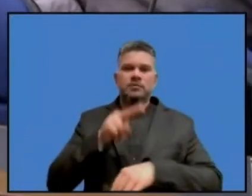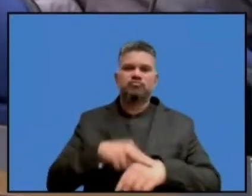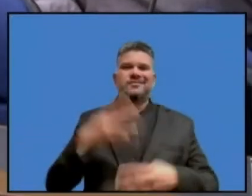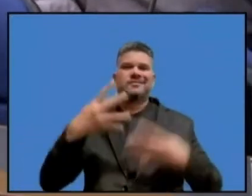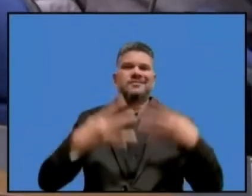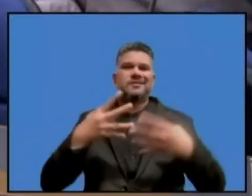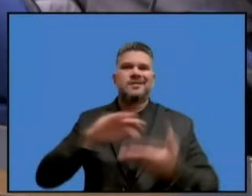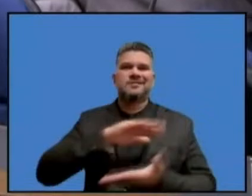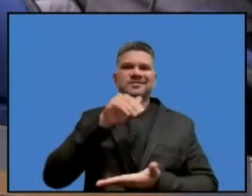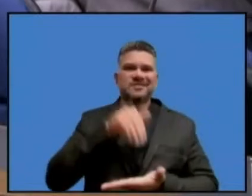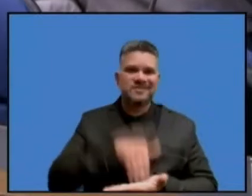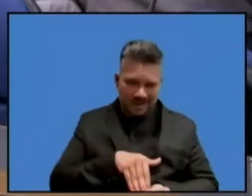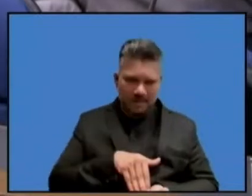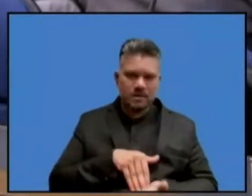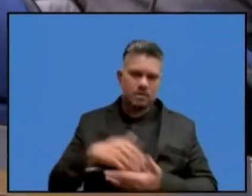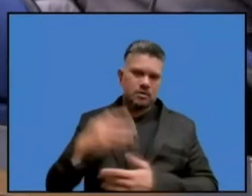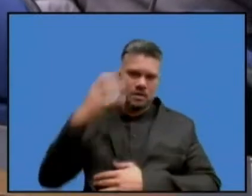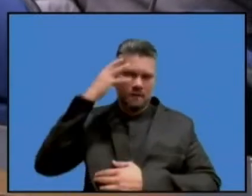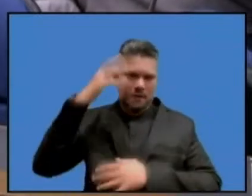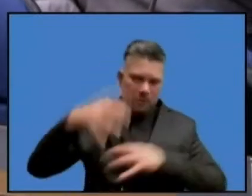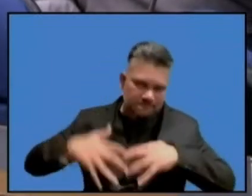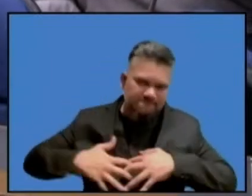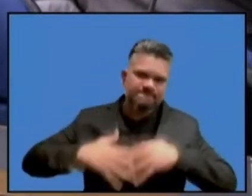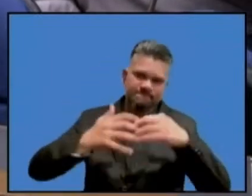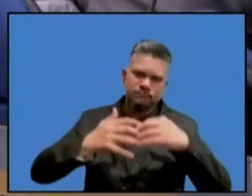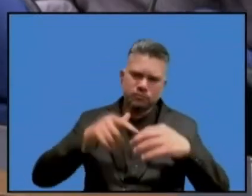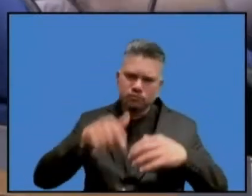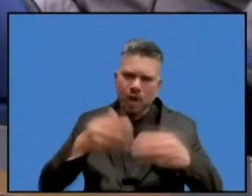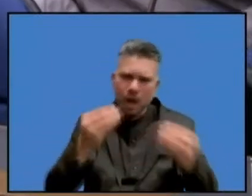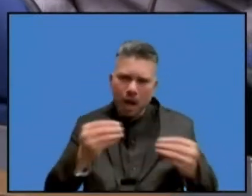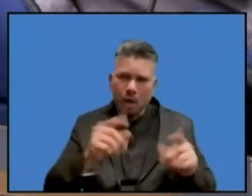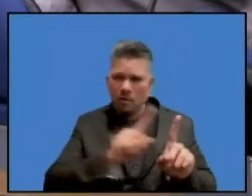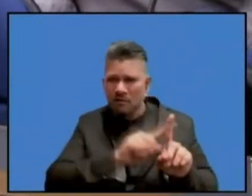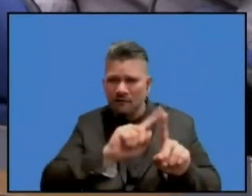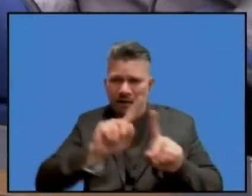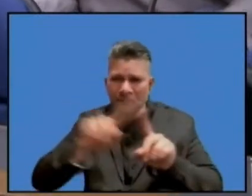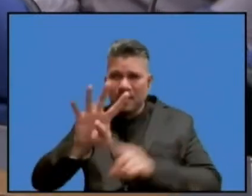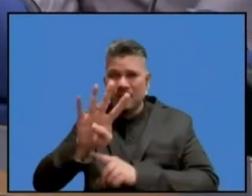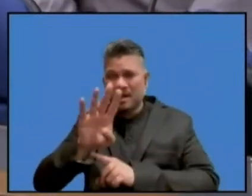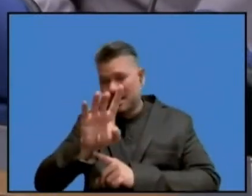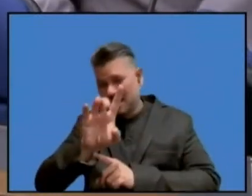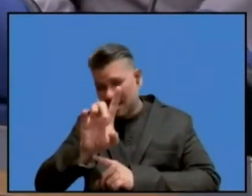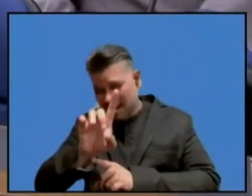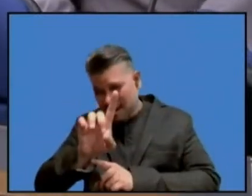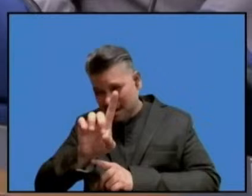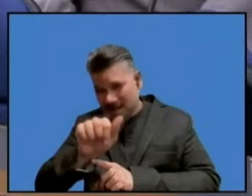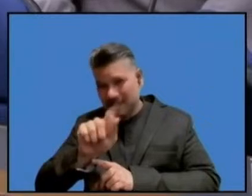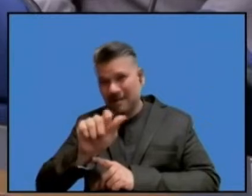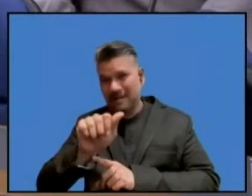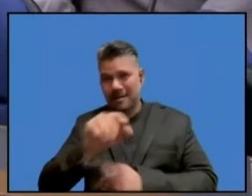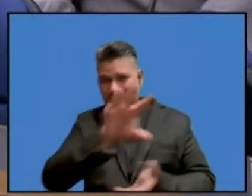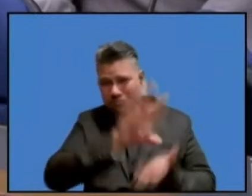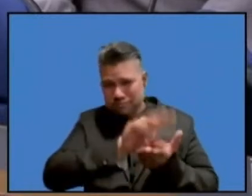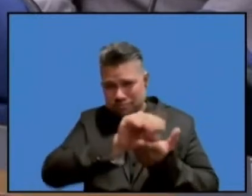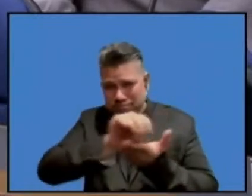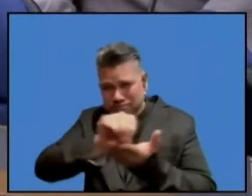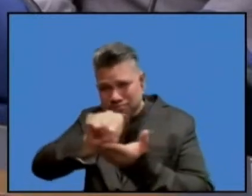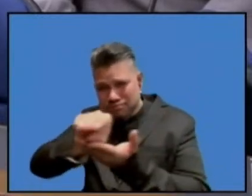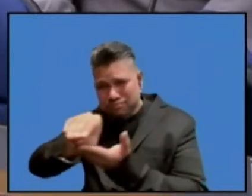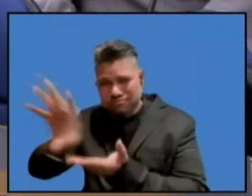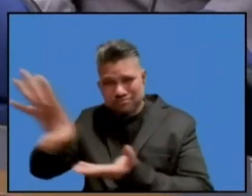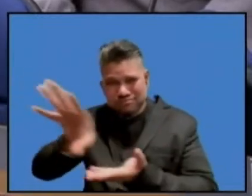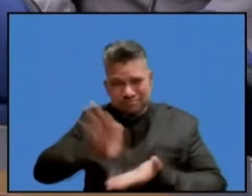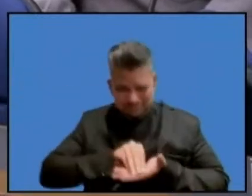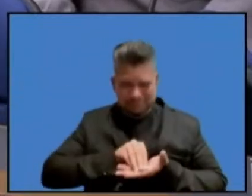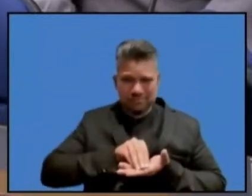the government to integrate all types of data and coordinate data collection by different ministries. Over